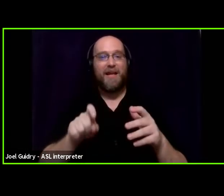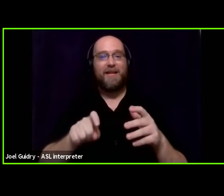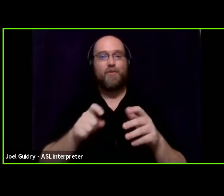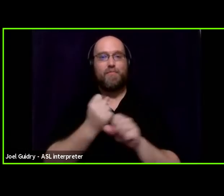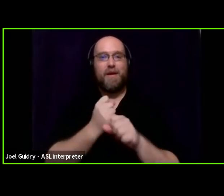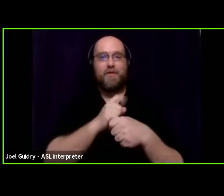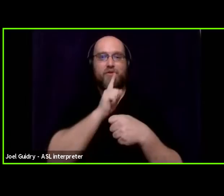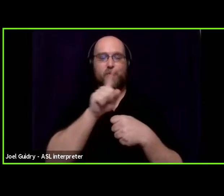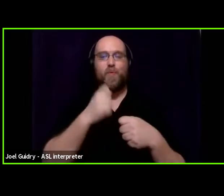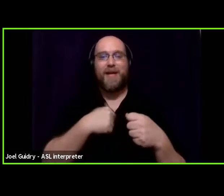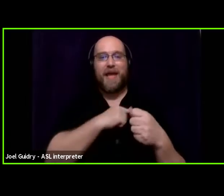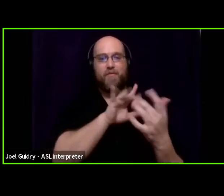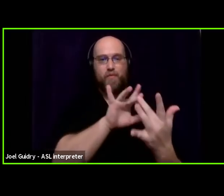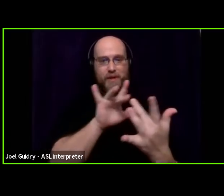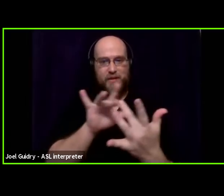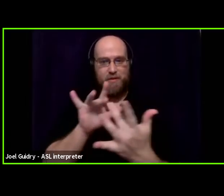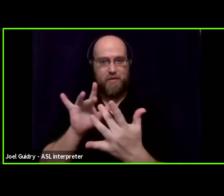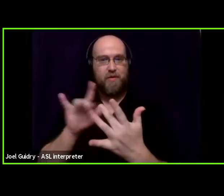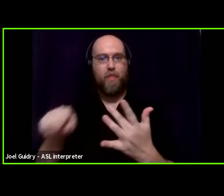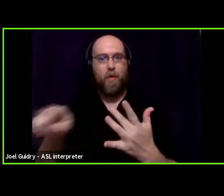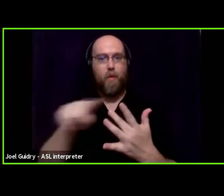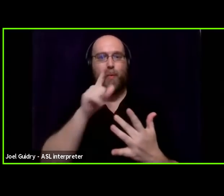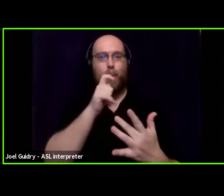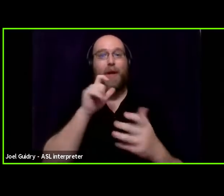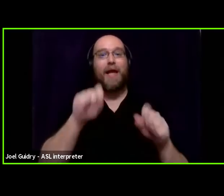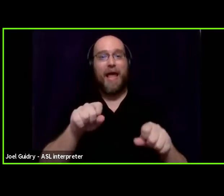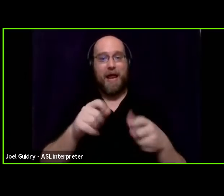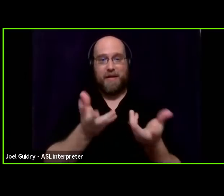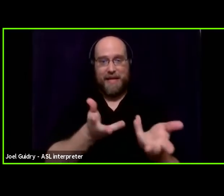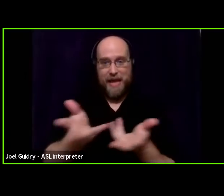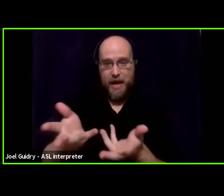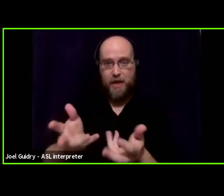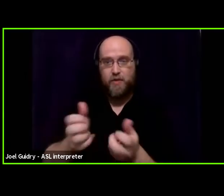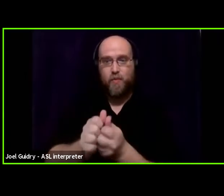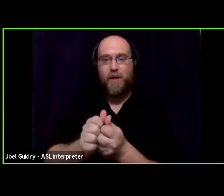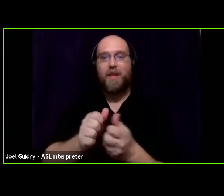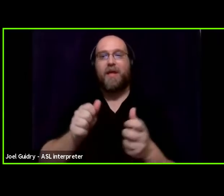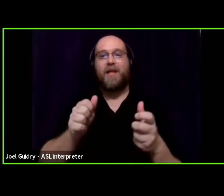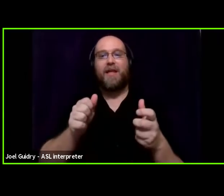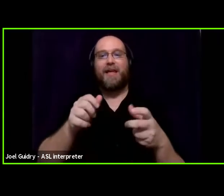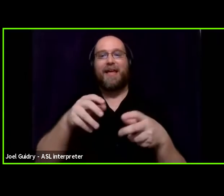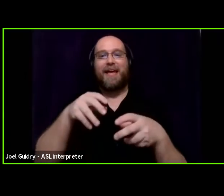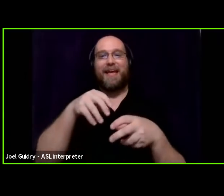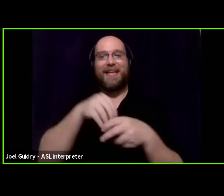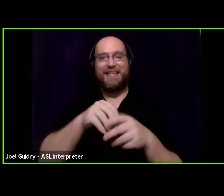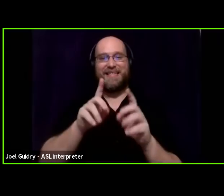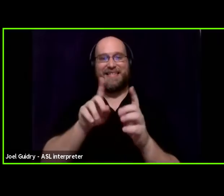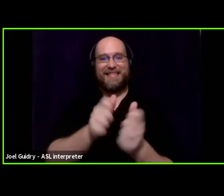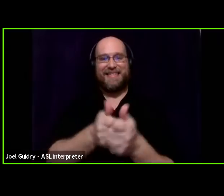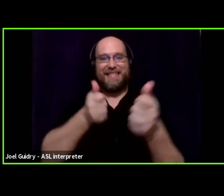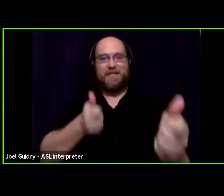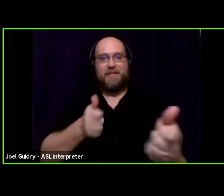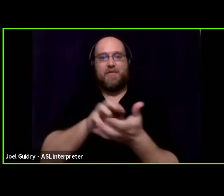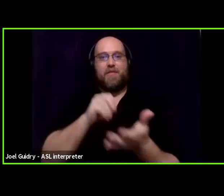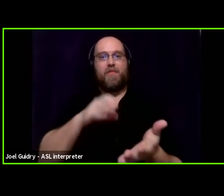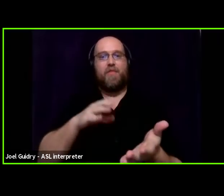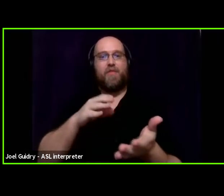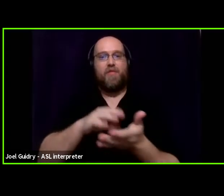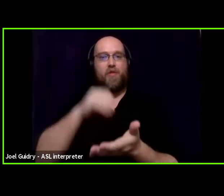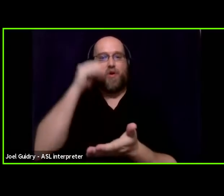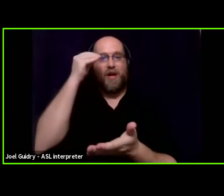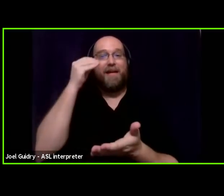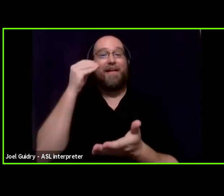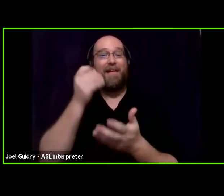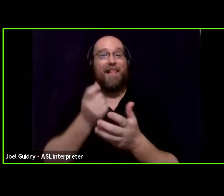specifically who we were not able to engage with in distance learning last spring. Staffing for students is a